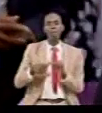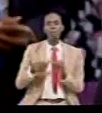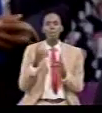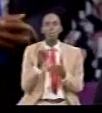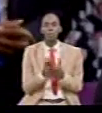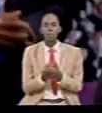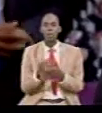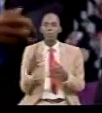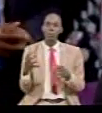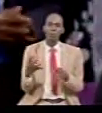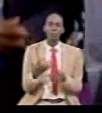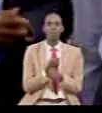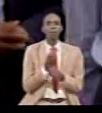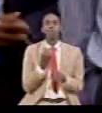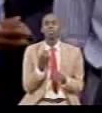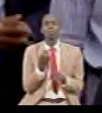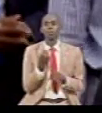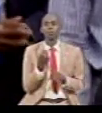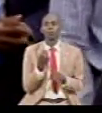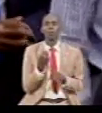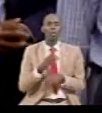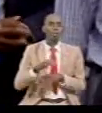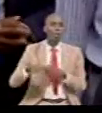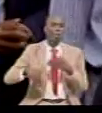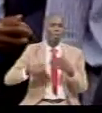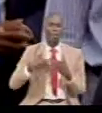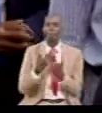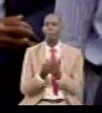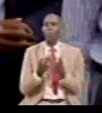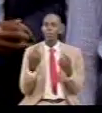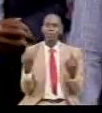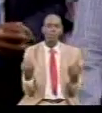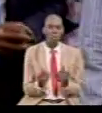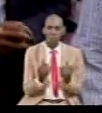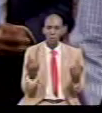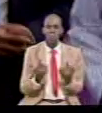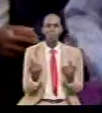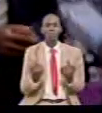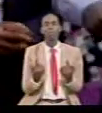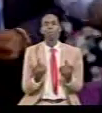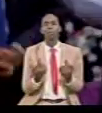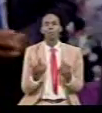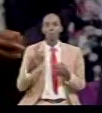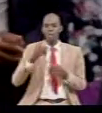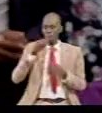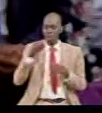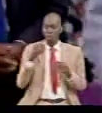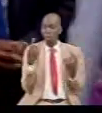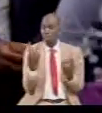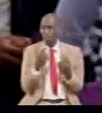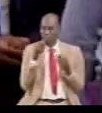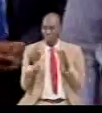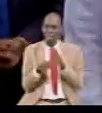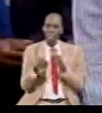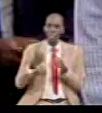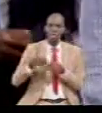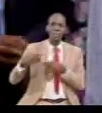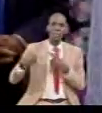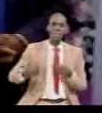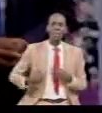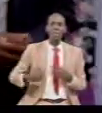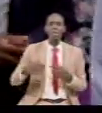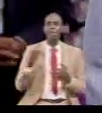takes all those things hidden in the heart that does not have you